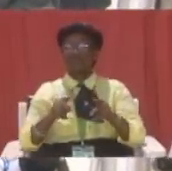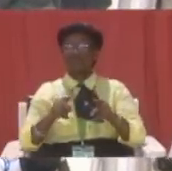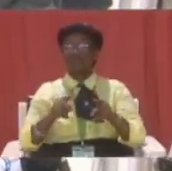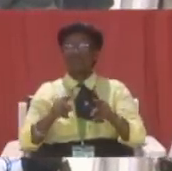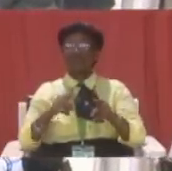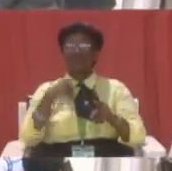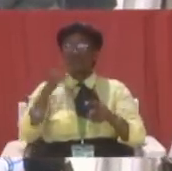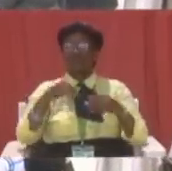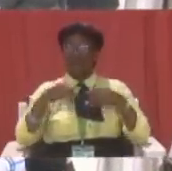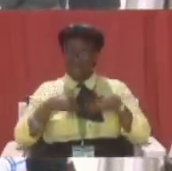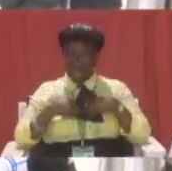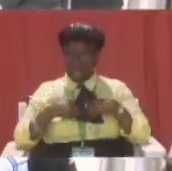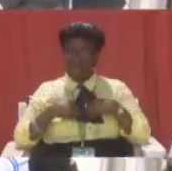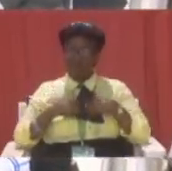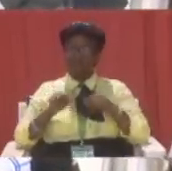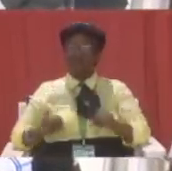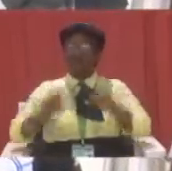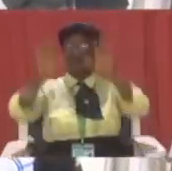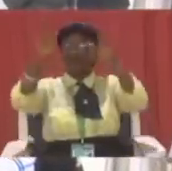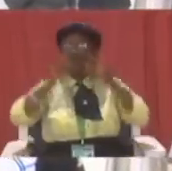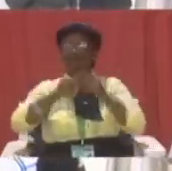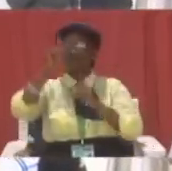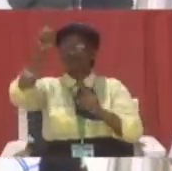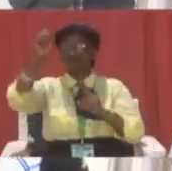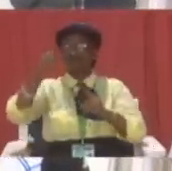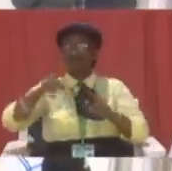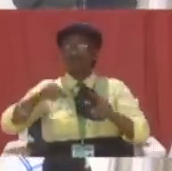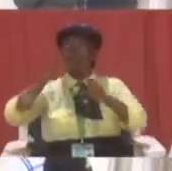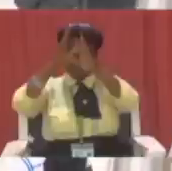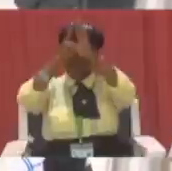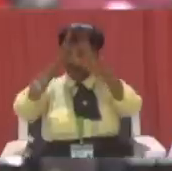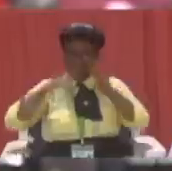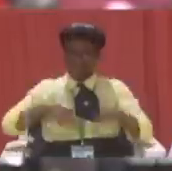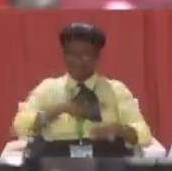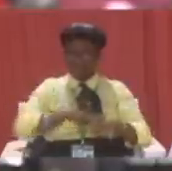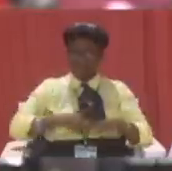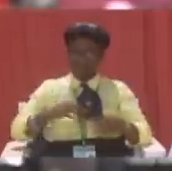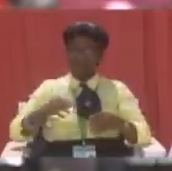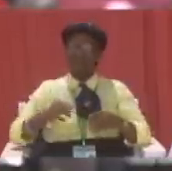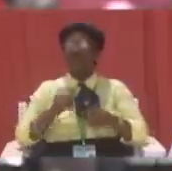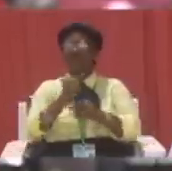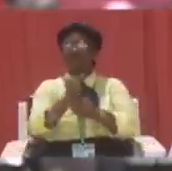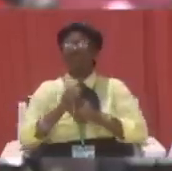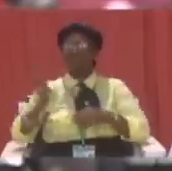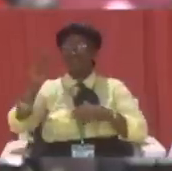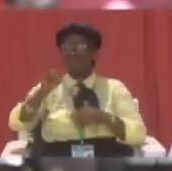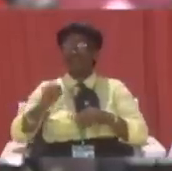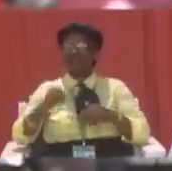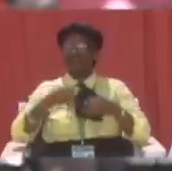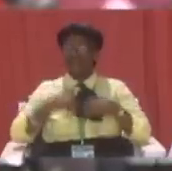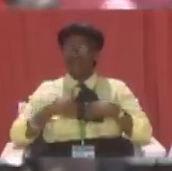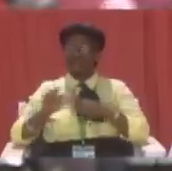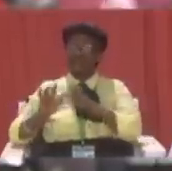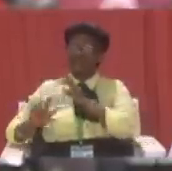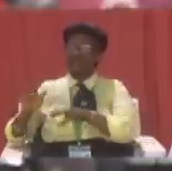the altar call. Father, please receive them, have mercy on